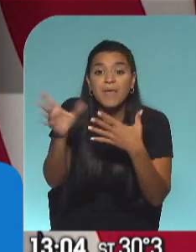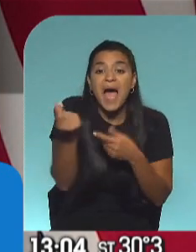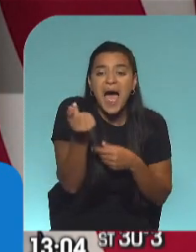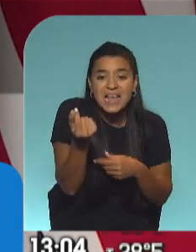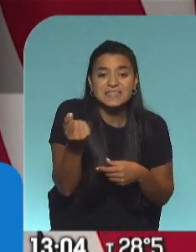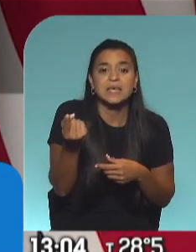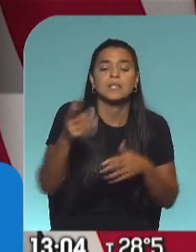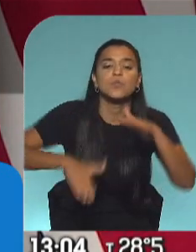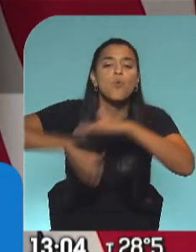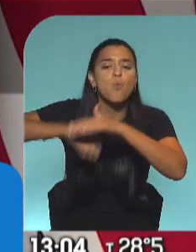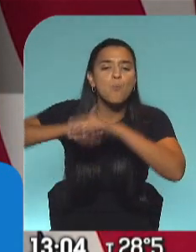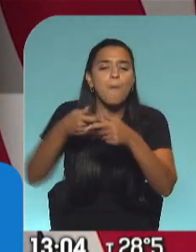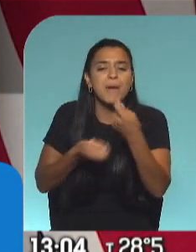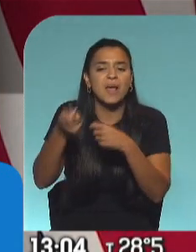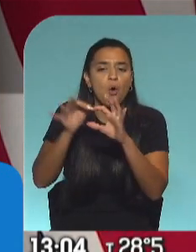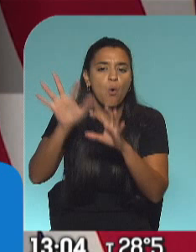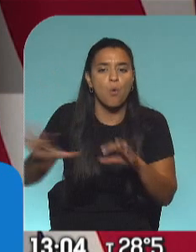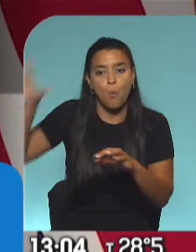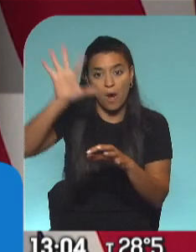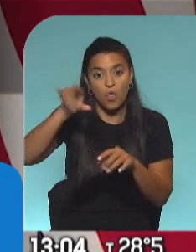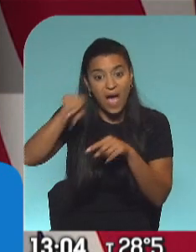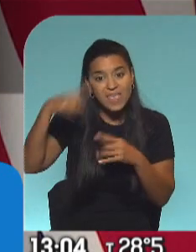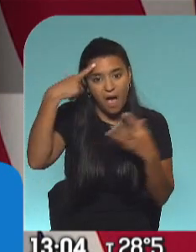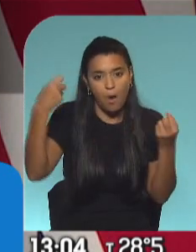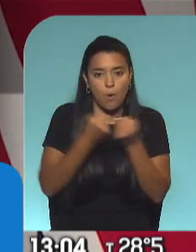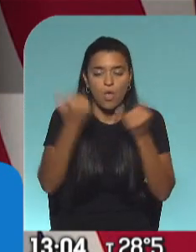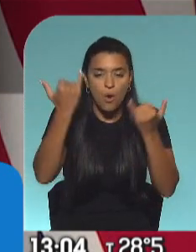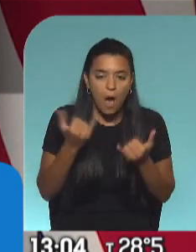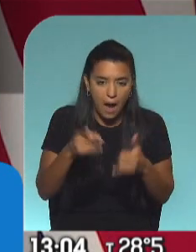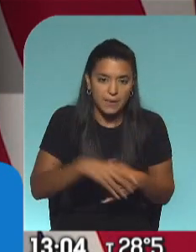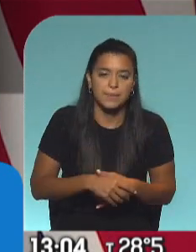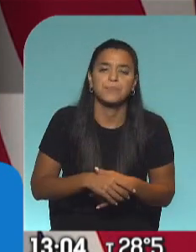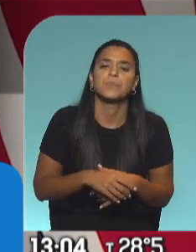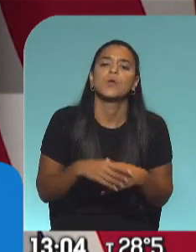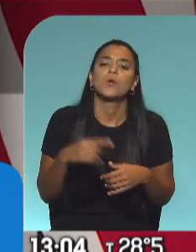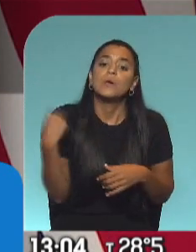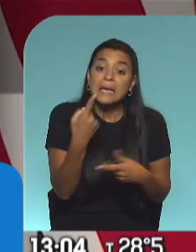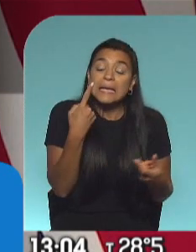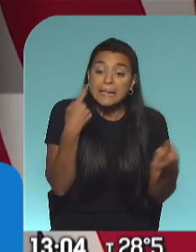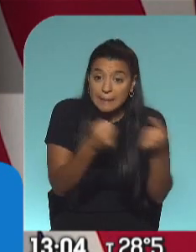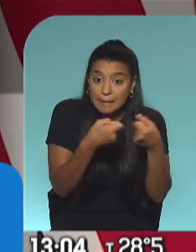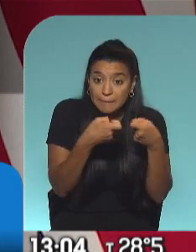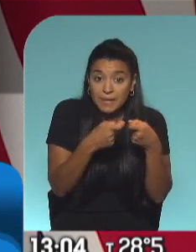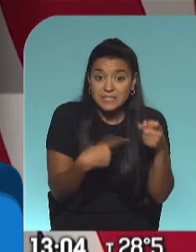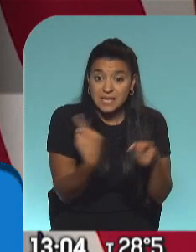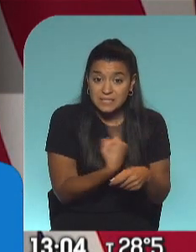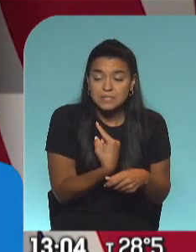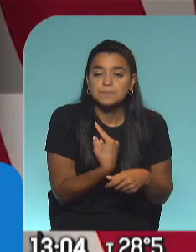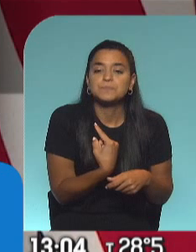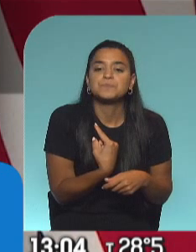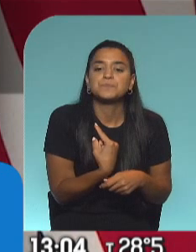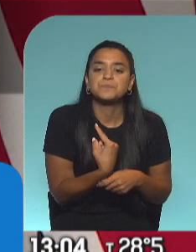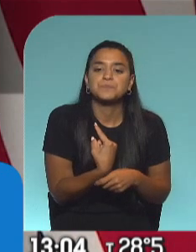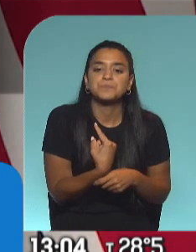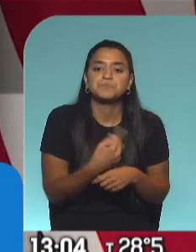without quotas in the EU market, a deal which will, if anything, allow our companies and our exporters to do even